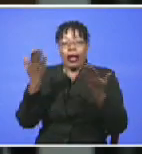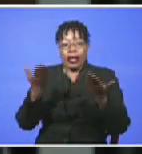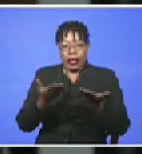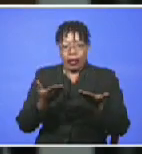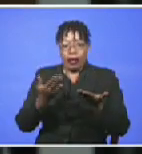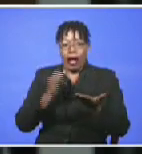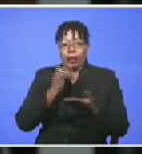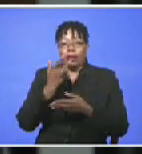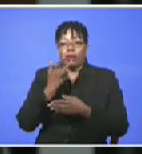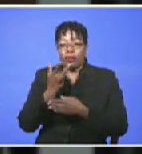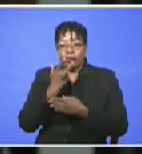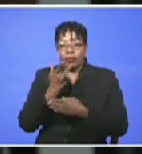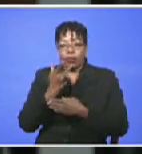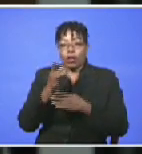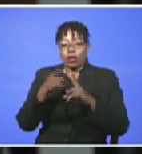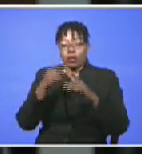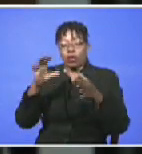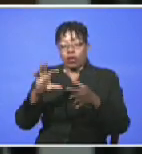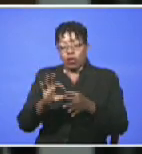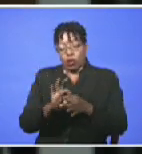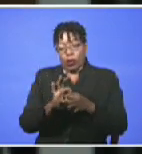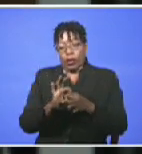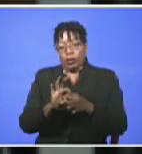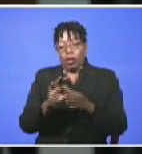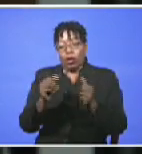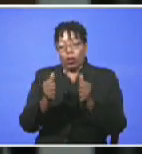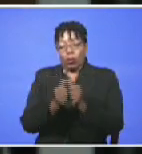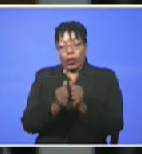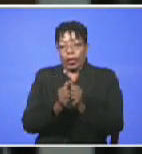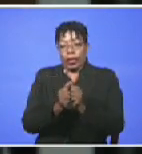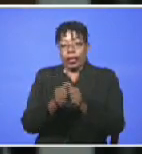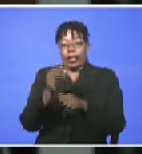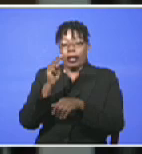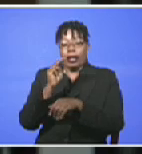enough to be able to join hands with the